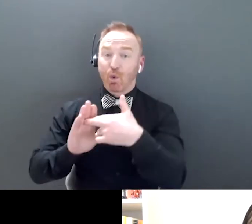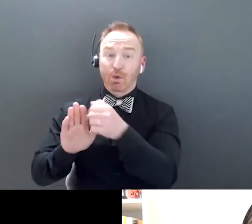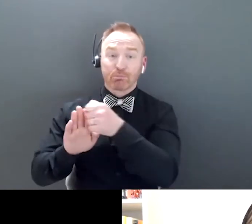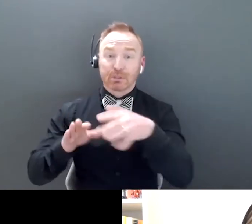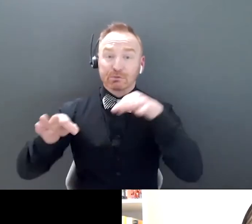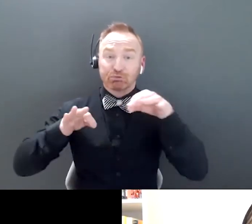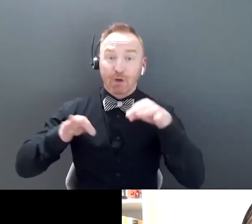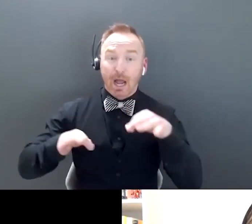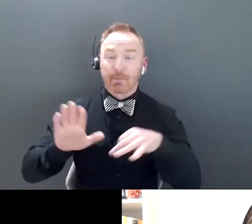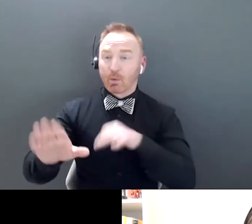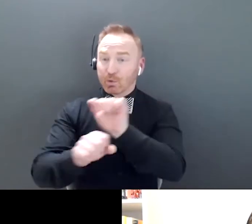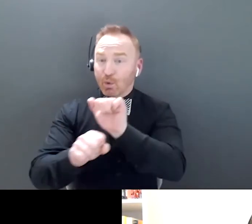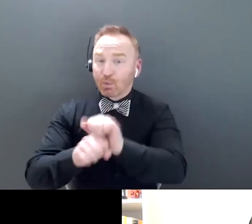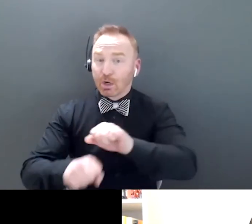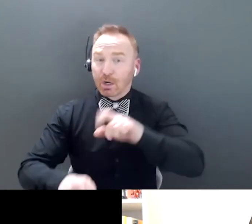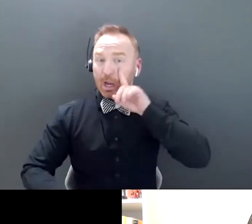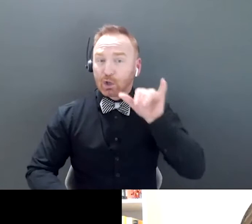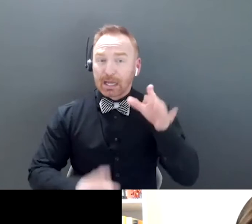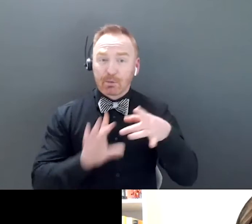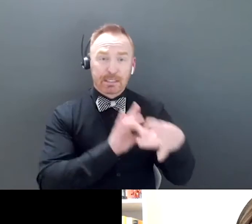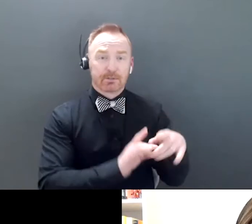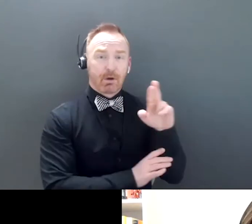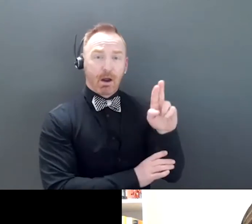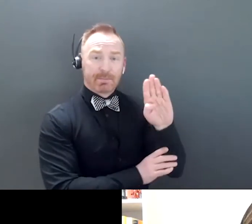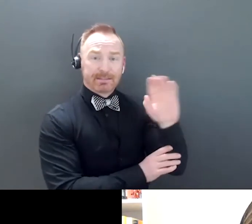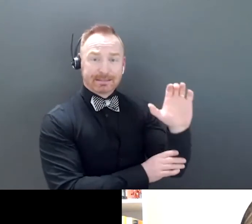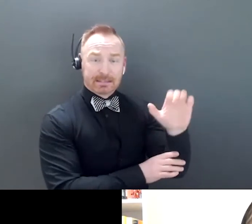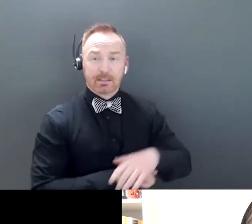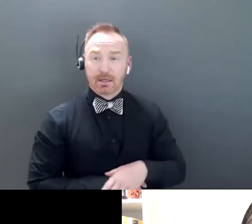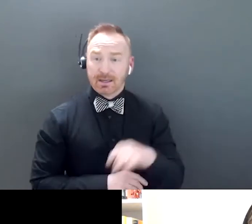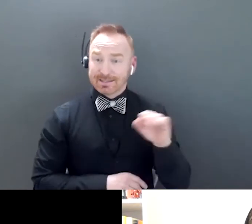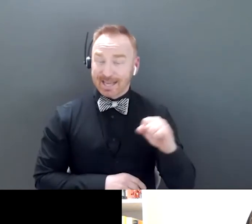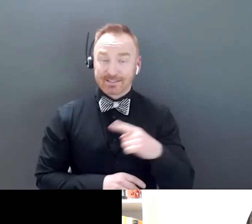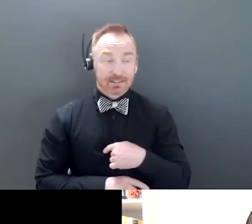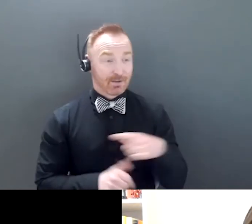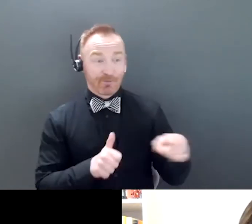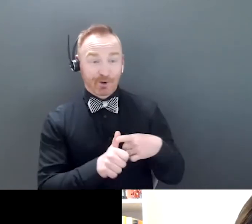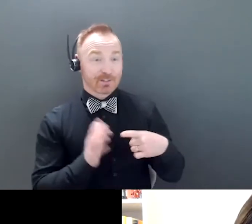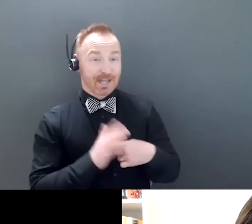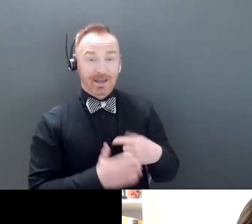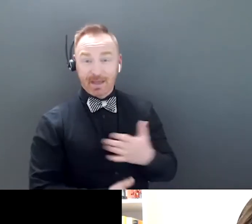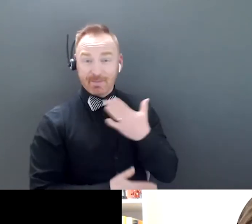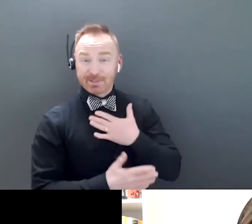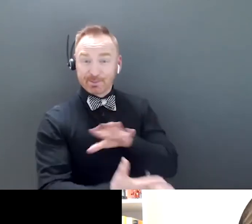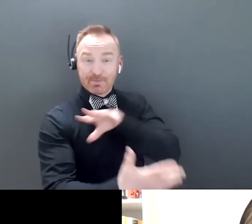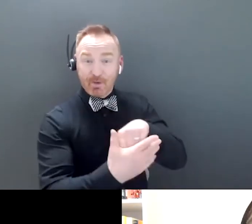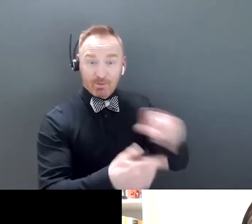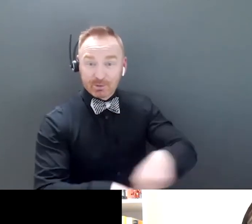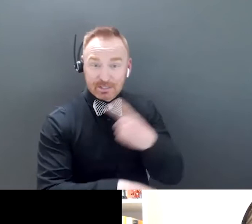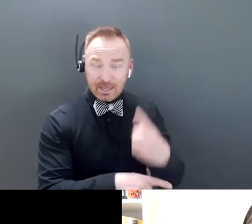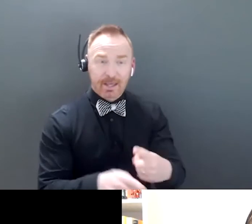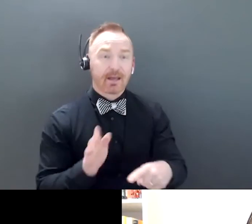within RBC. Yeah, so first of all, I'm so pleased to be here today. Thank you for the opportunity. It's